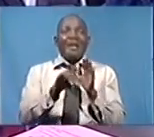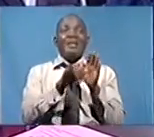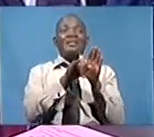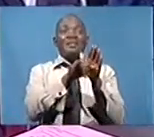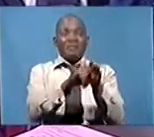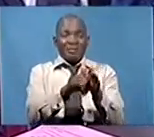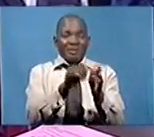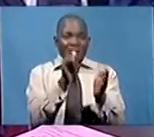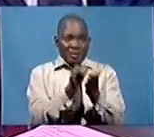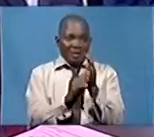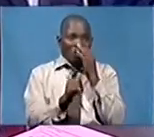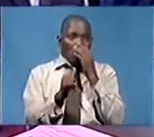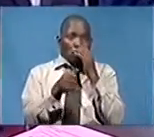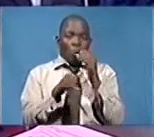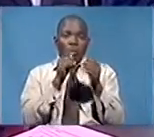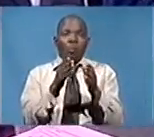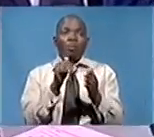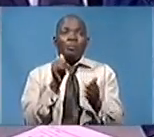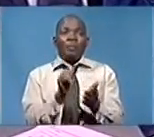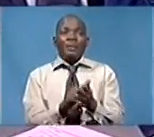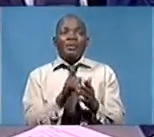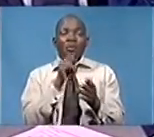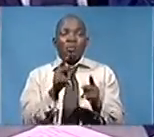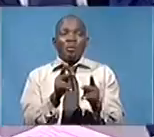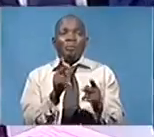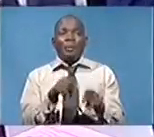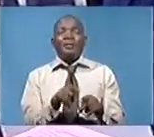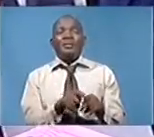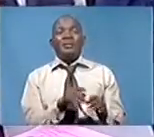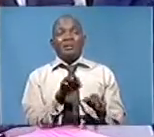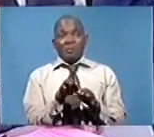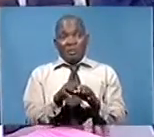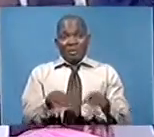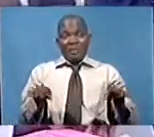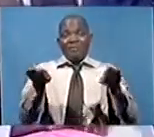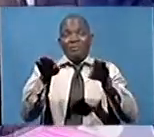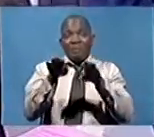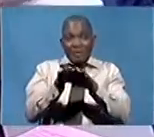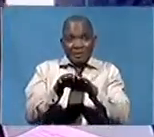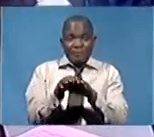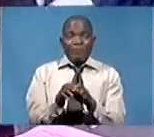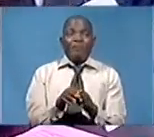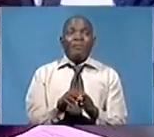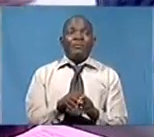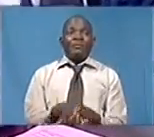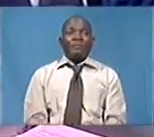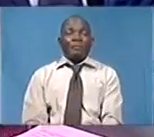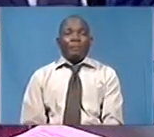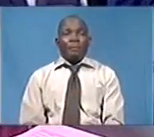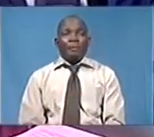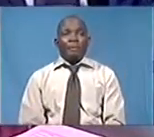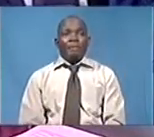seek to deprive him of that right. That those processes, in my view, even if it's spelled out in subsidiary legislation,